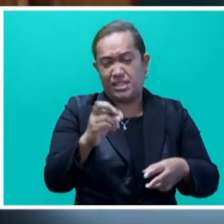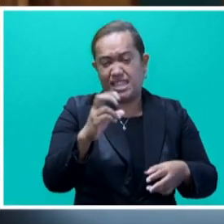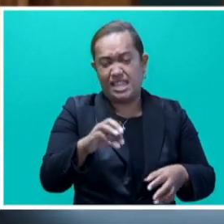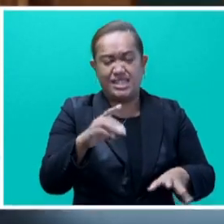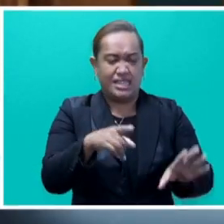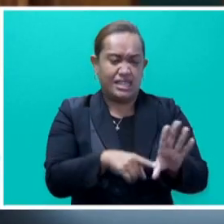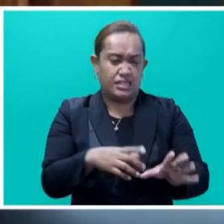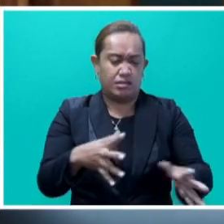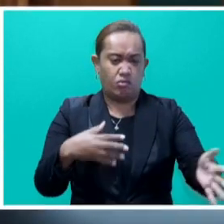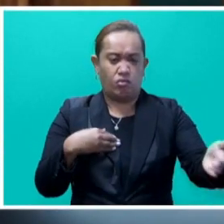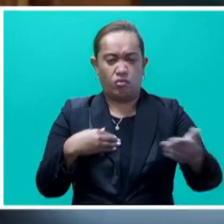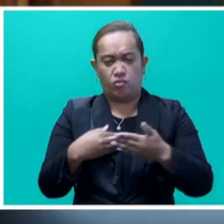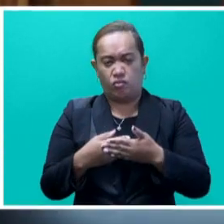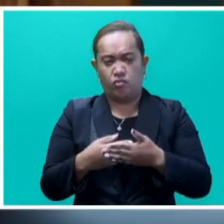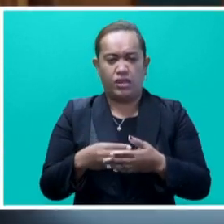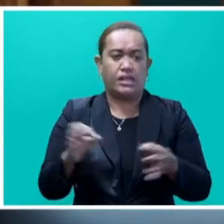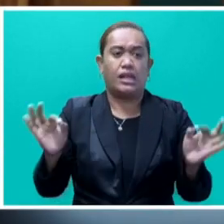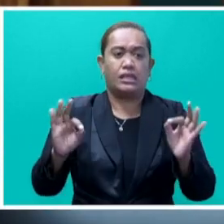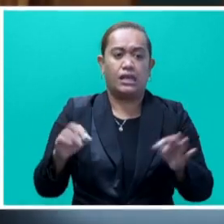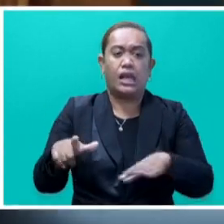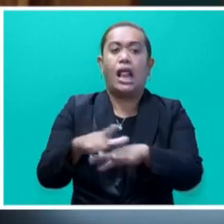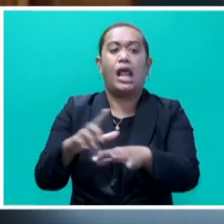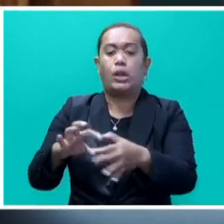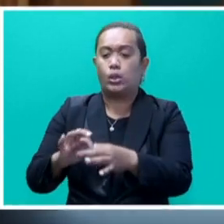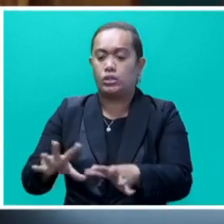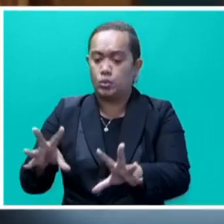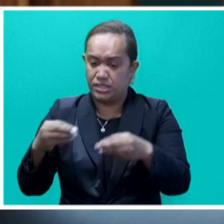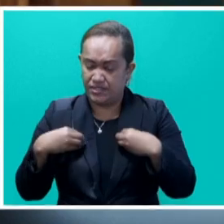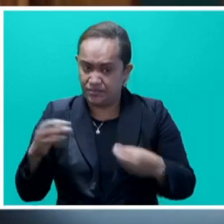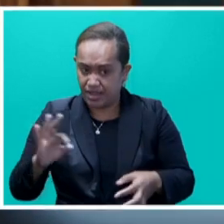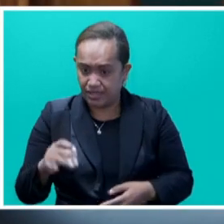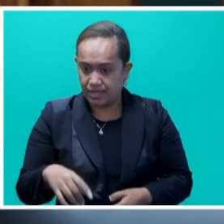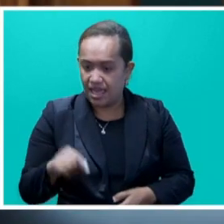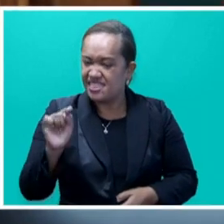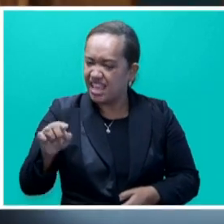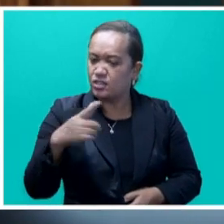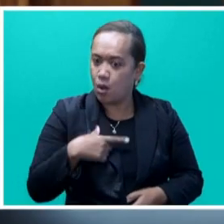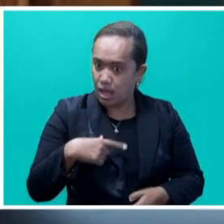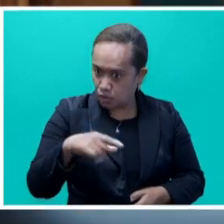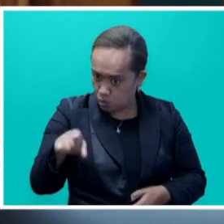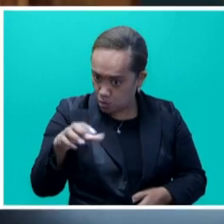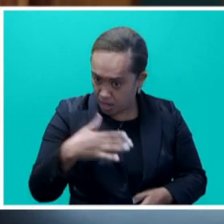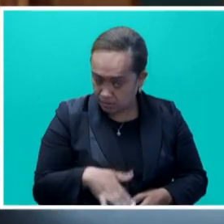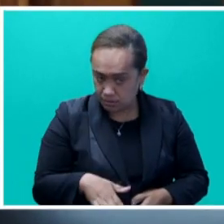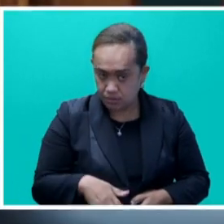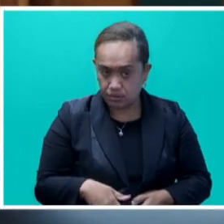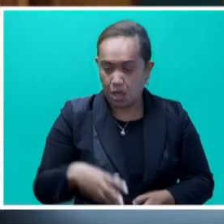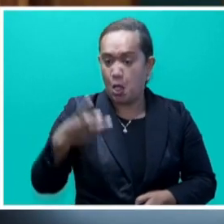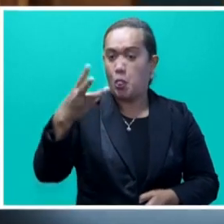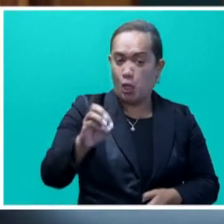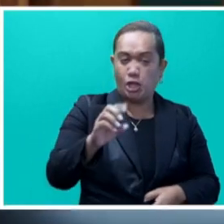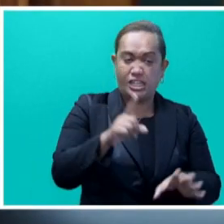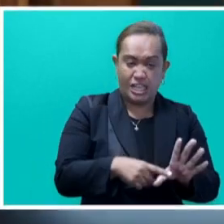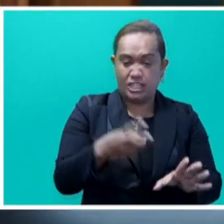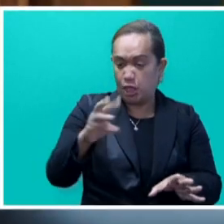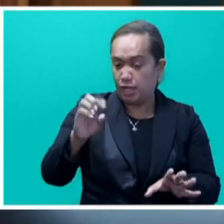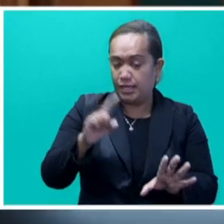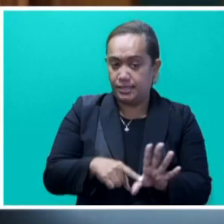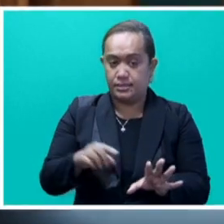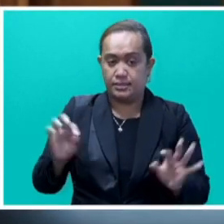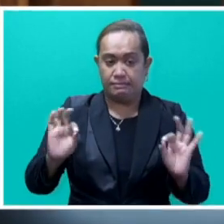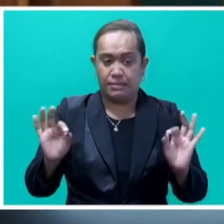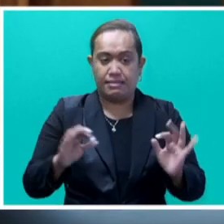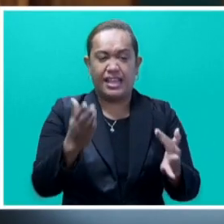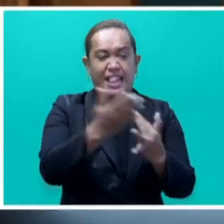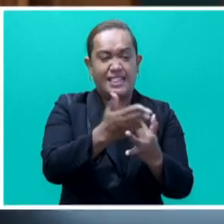get after the shares have been fully redeemed? Nothing. That's what he wants. only wait for 30 years without any dividends, and